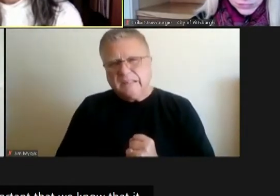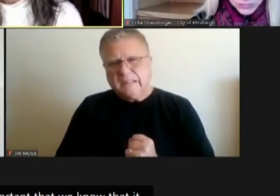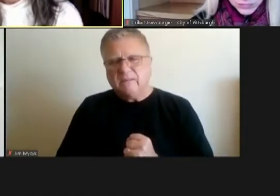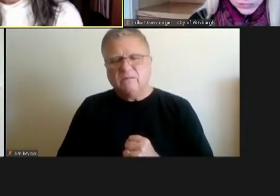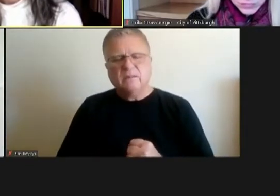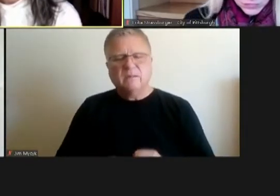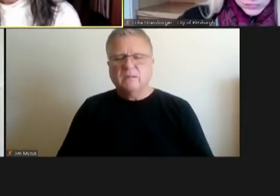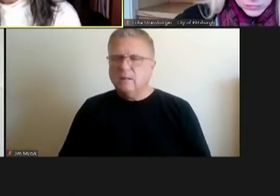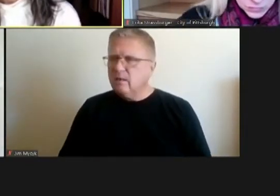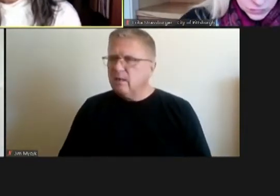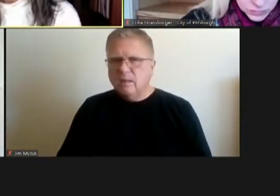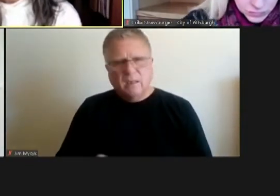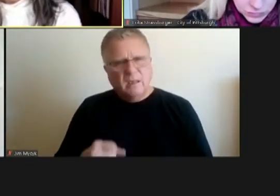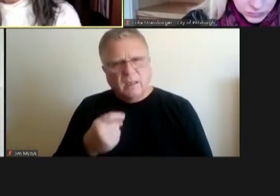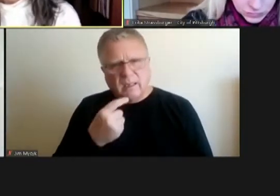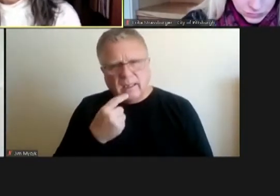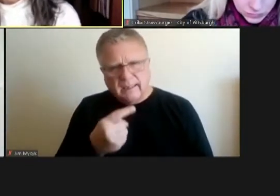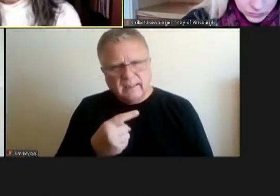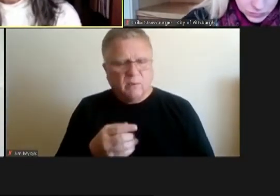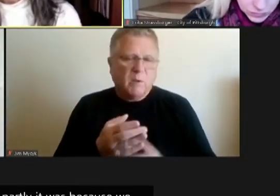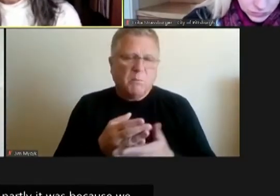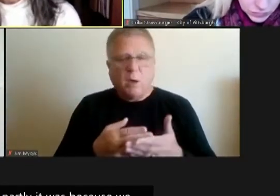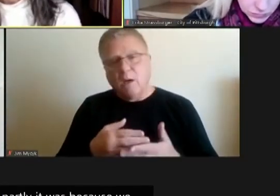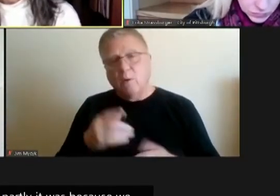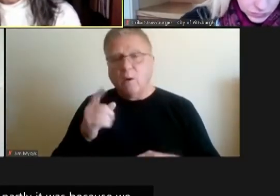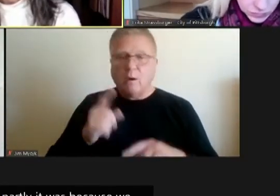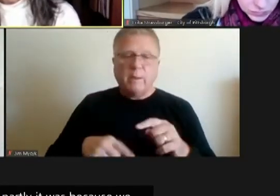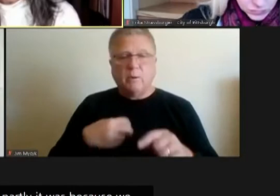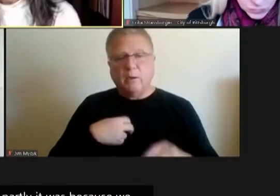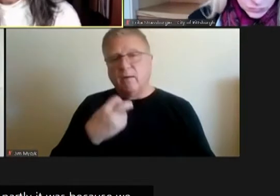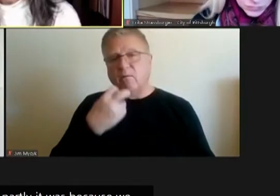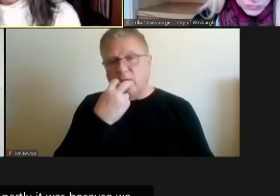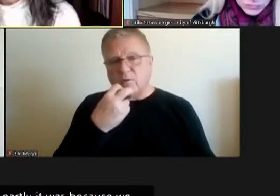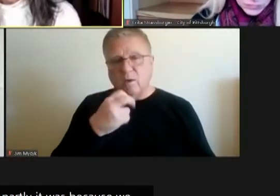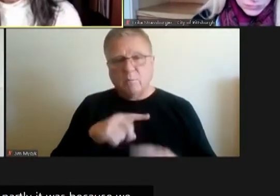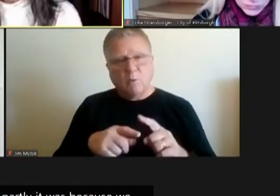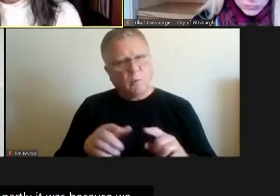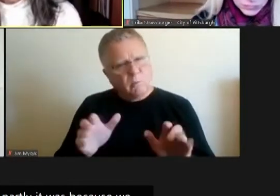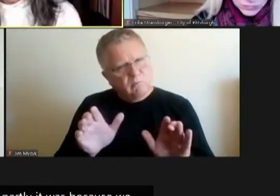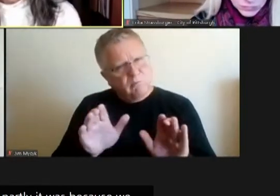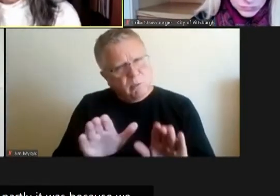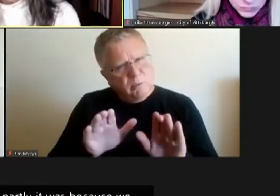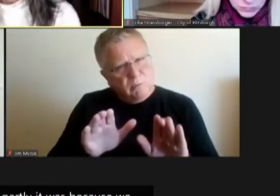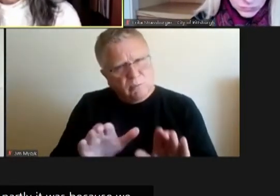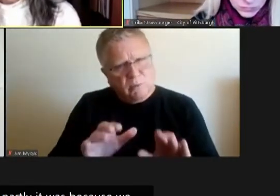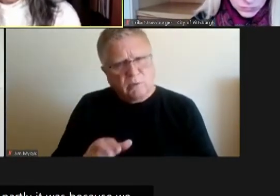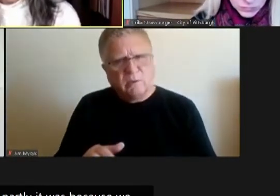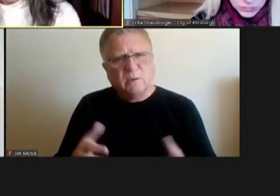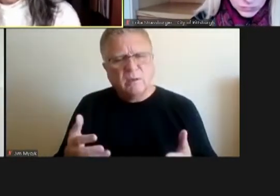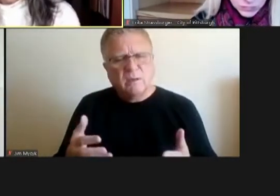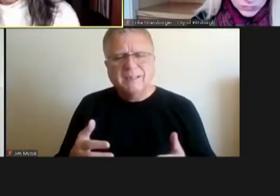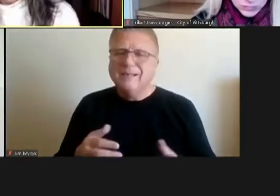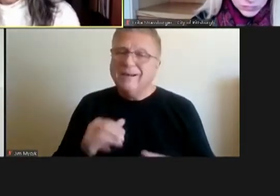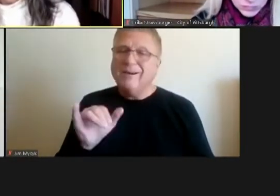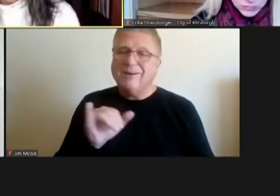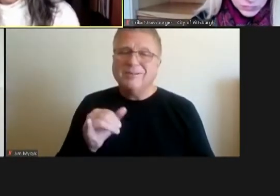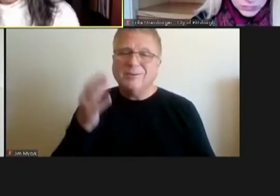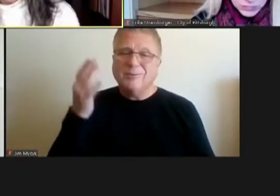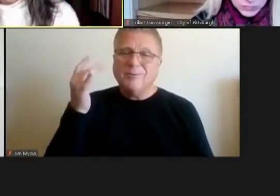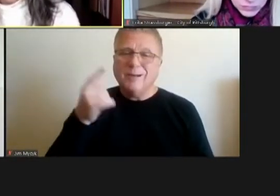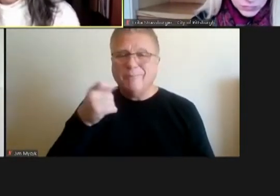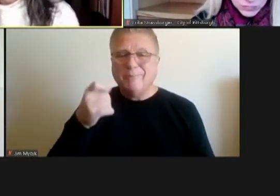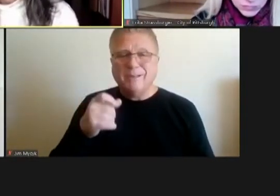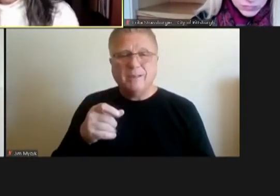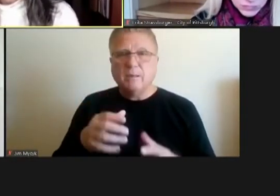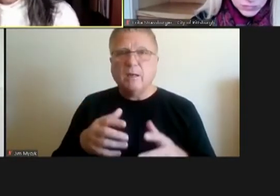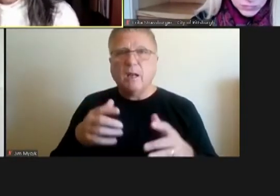We were told that partly it was because we couldn't get lifeguards, but when we pressed, it was also because there's